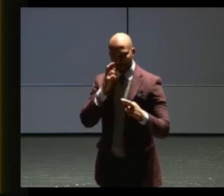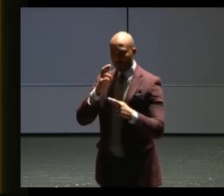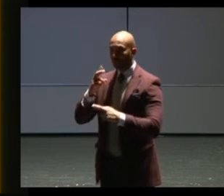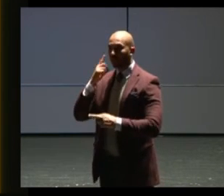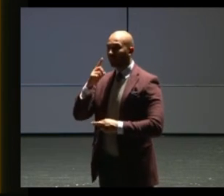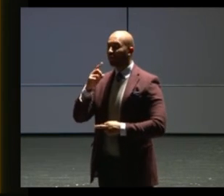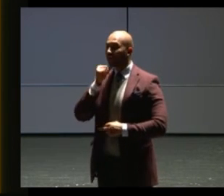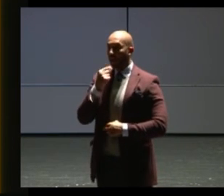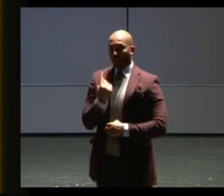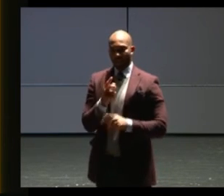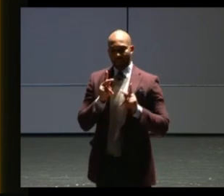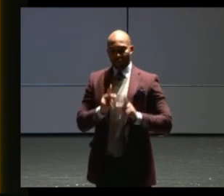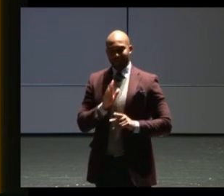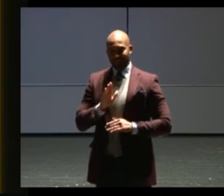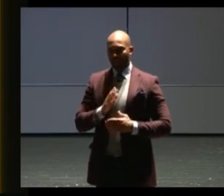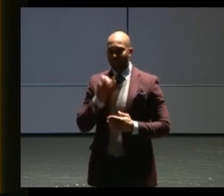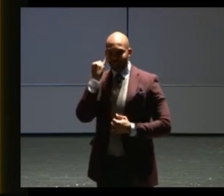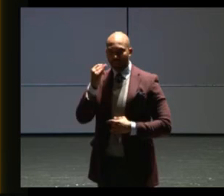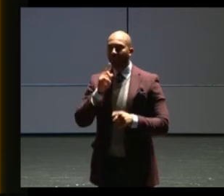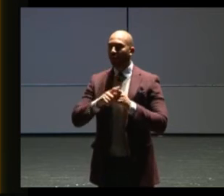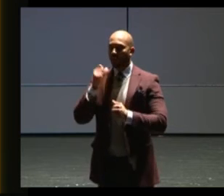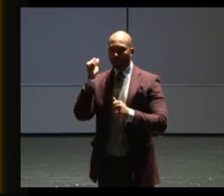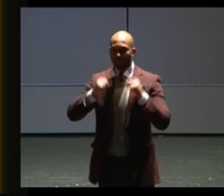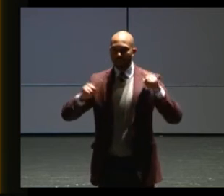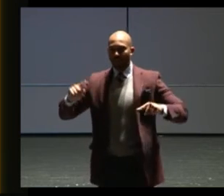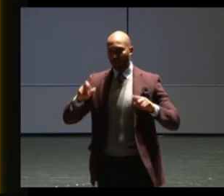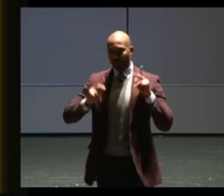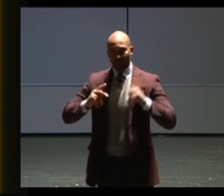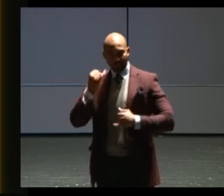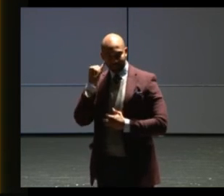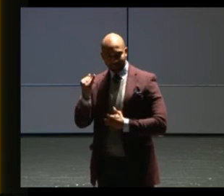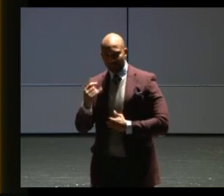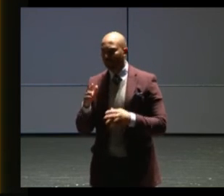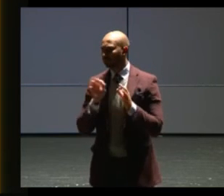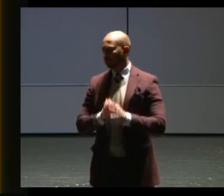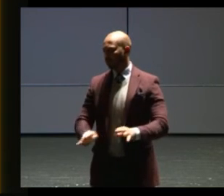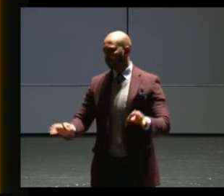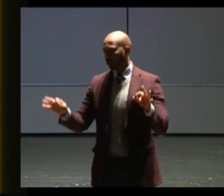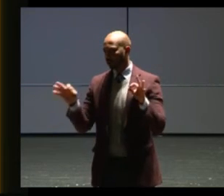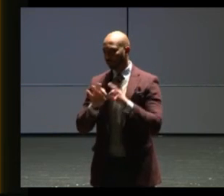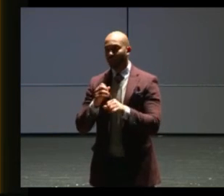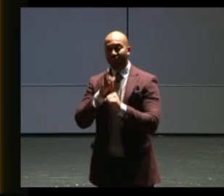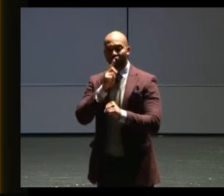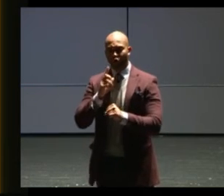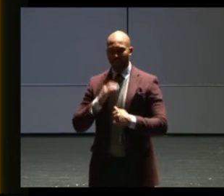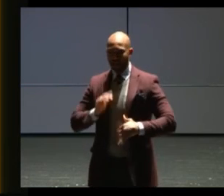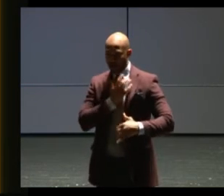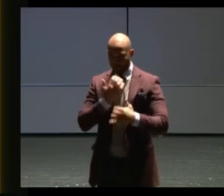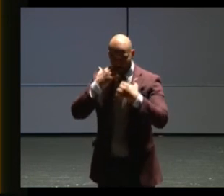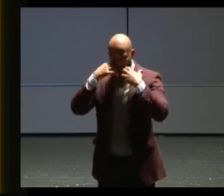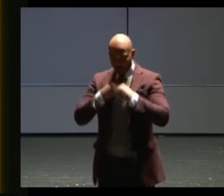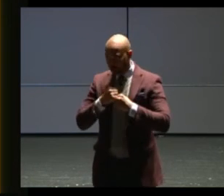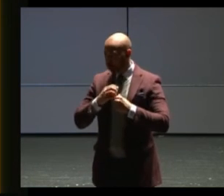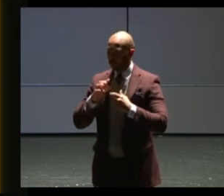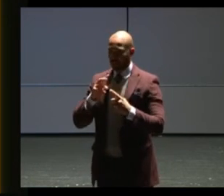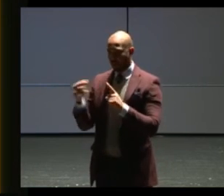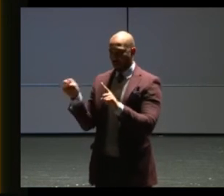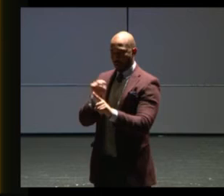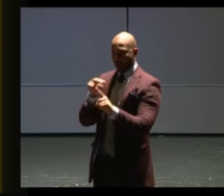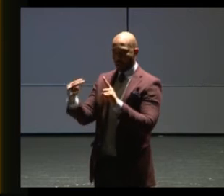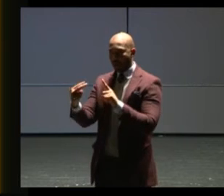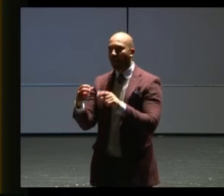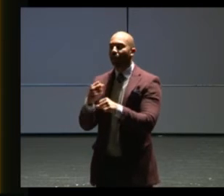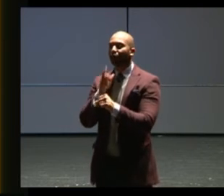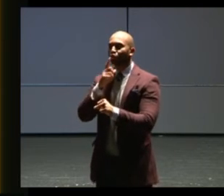all ideas. It's fundamental, it's essential as a campus that we continue to stress those values, those ideals, and have goals around them.